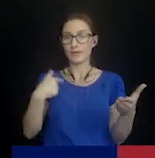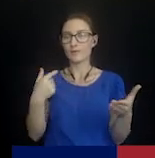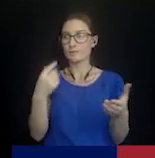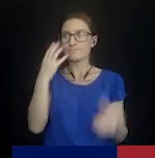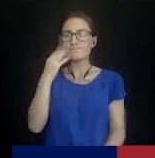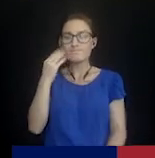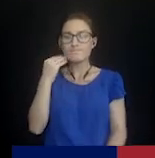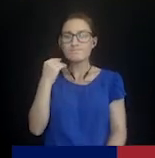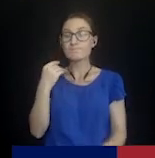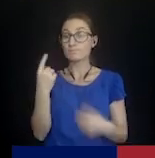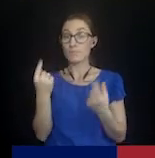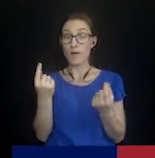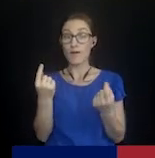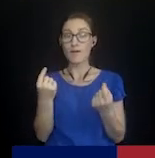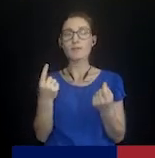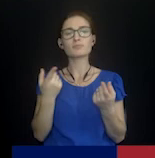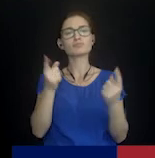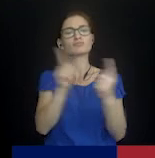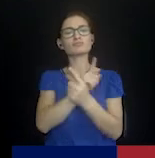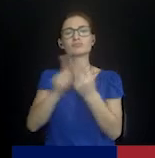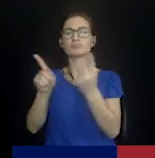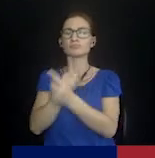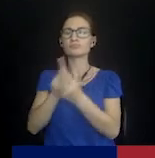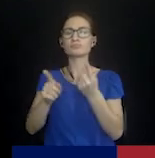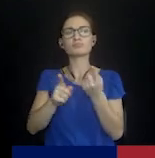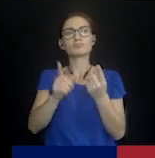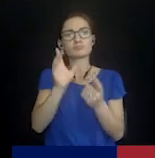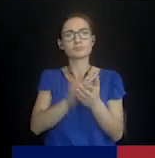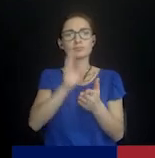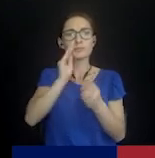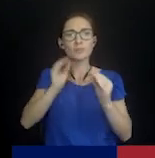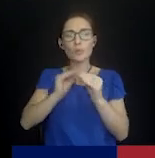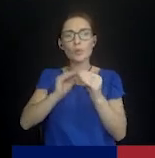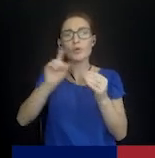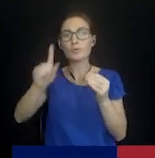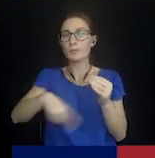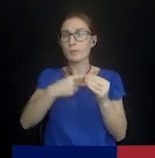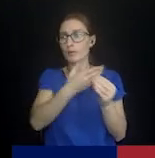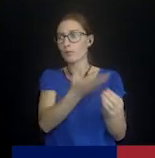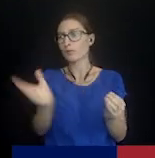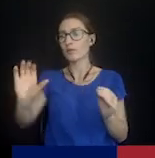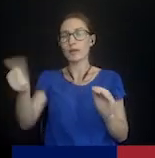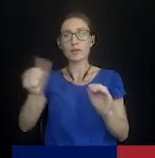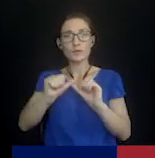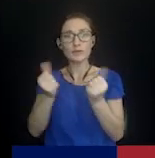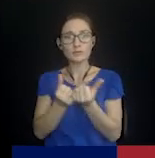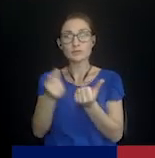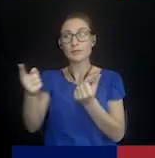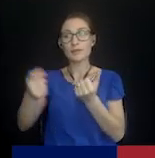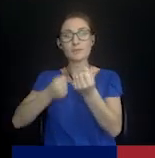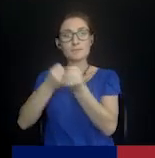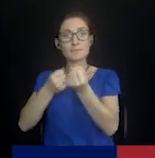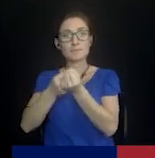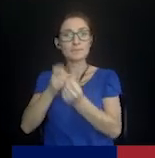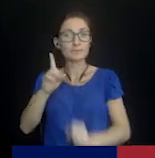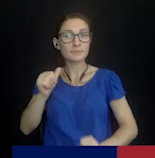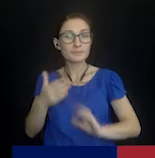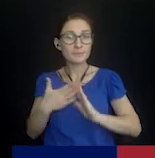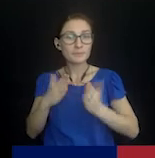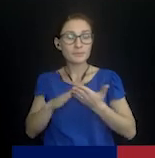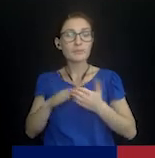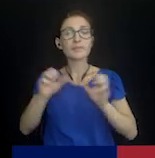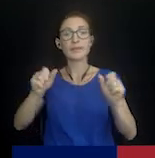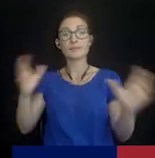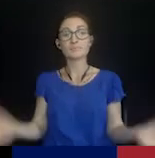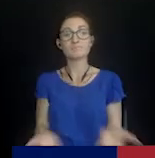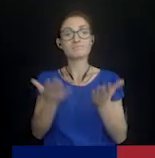the opportunity to get to know all the other agencies in Florida that are working alongside people with disabilities to give them greater access